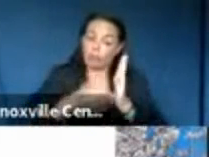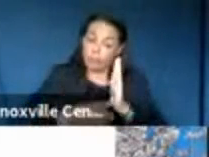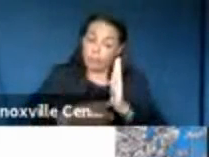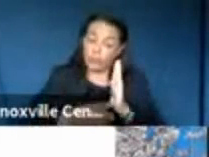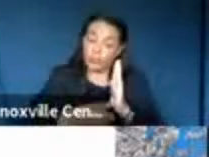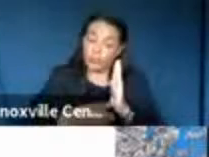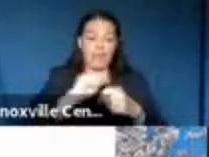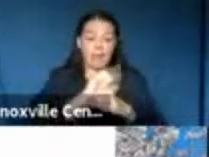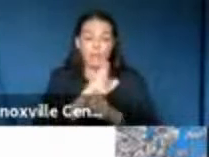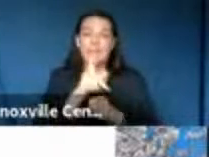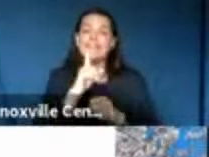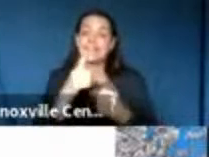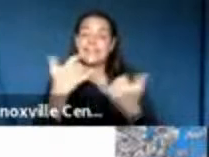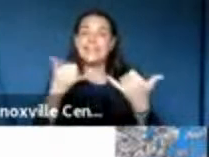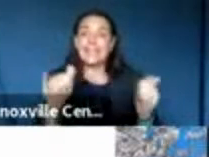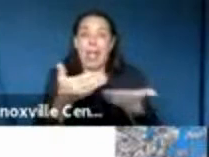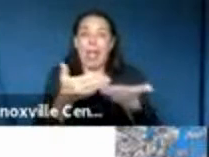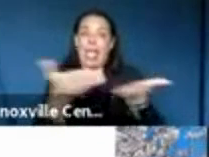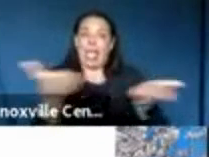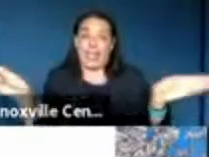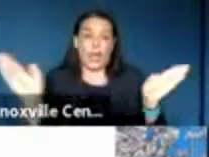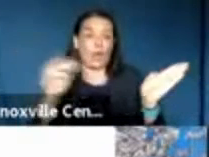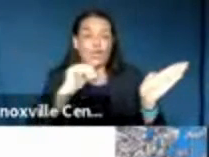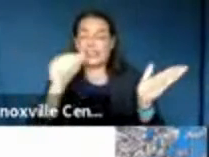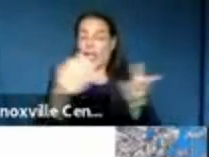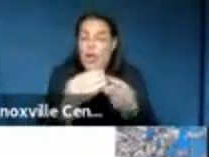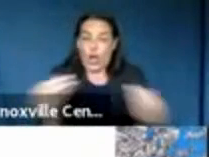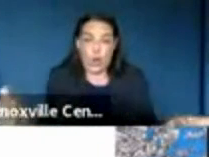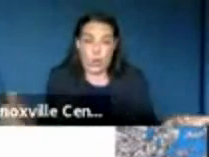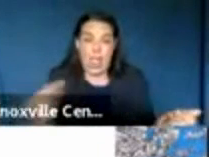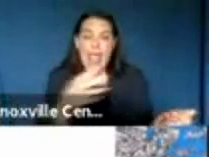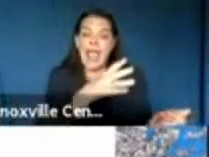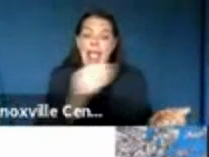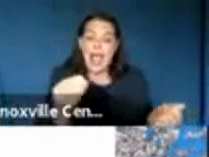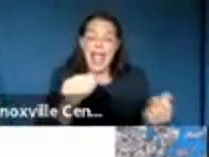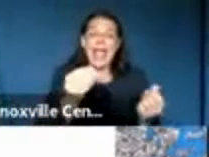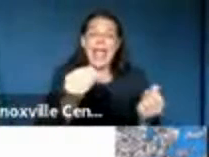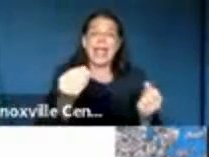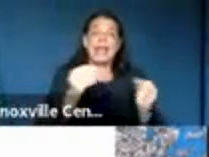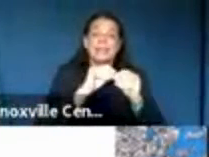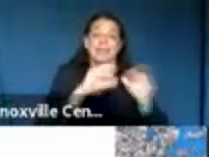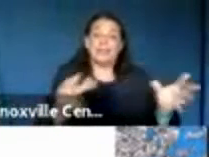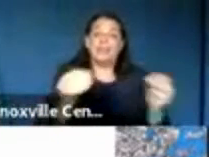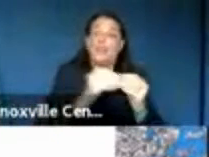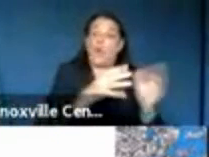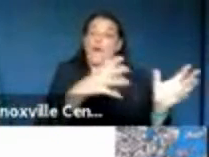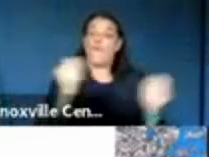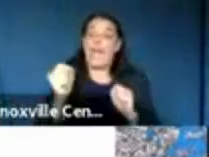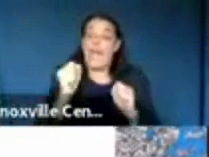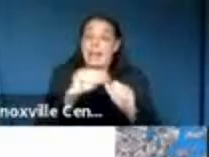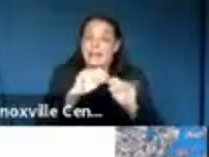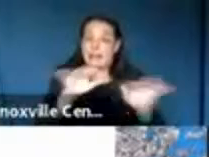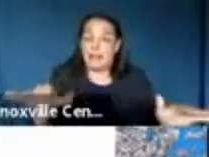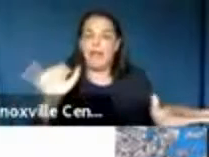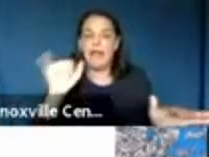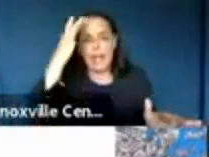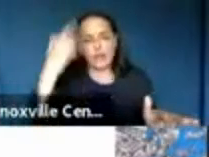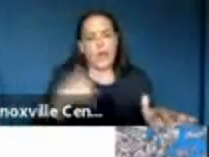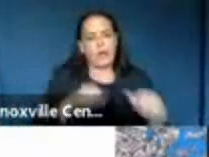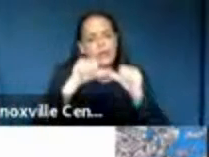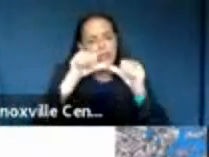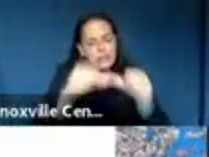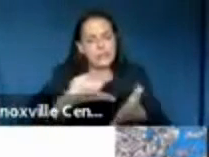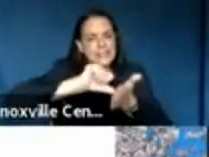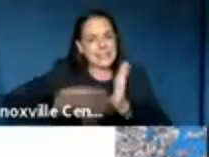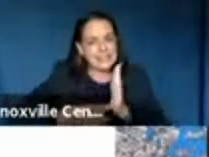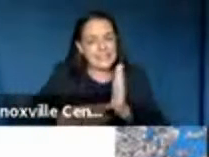very present in Knox County and increasing at a high rate. This is why we continue to reinforce the critical